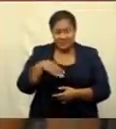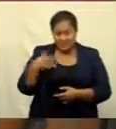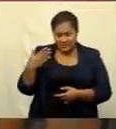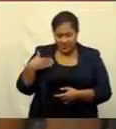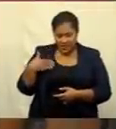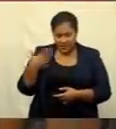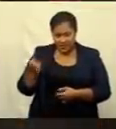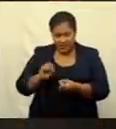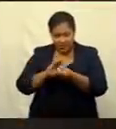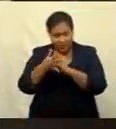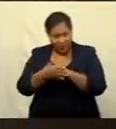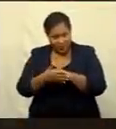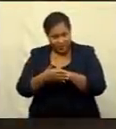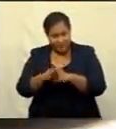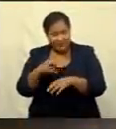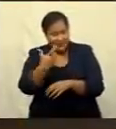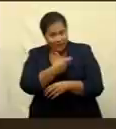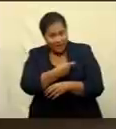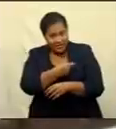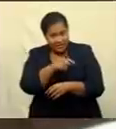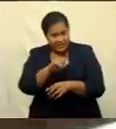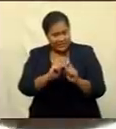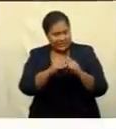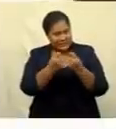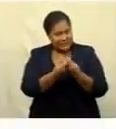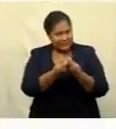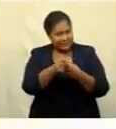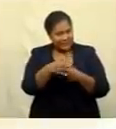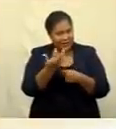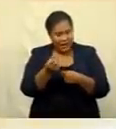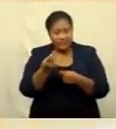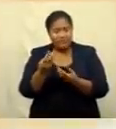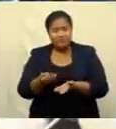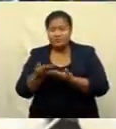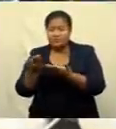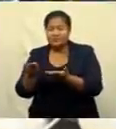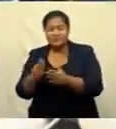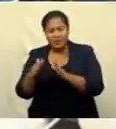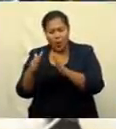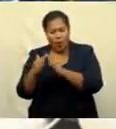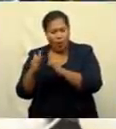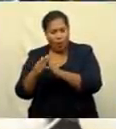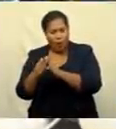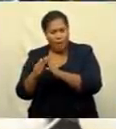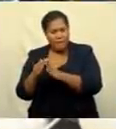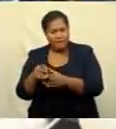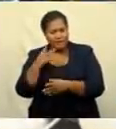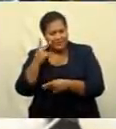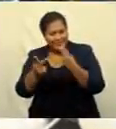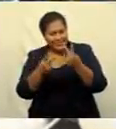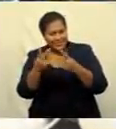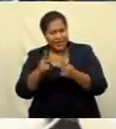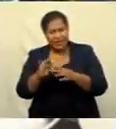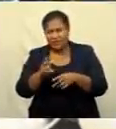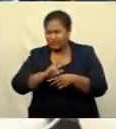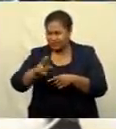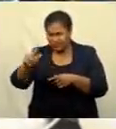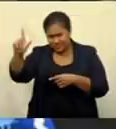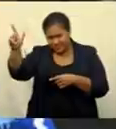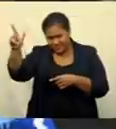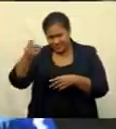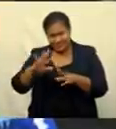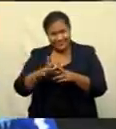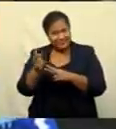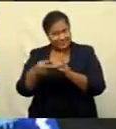Health's COVID-19 vaccination is now being taken to the doorsteps of Fijians in the far rural and remote areas of